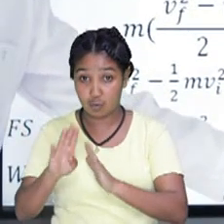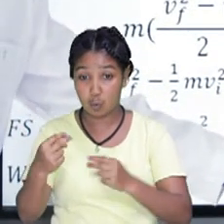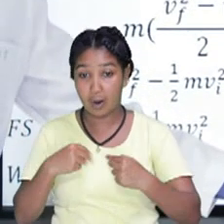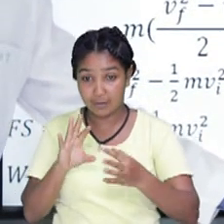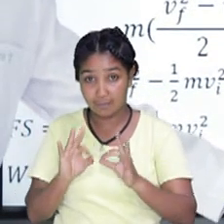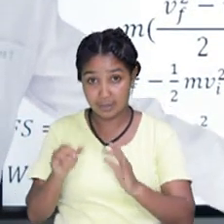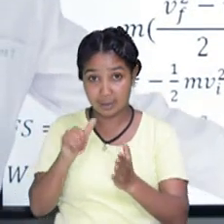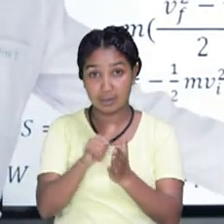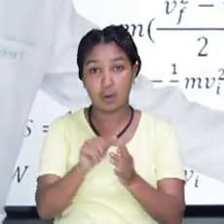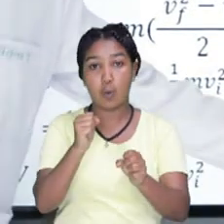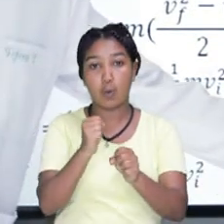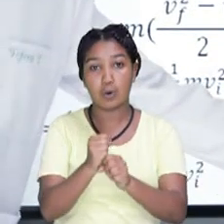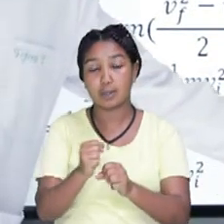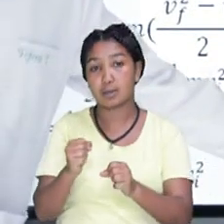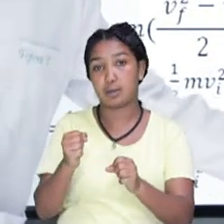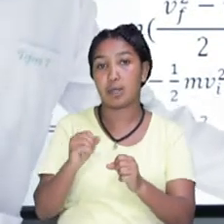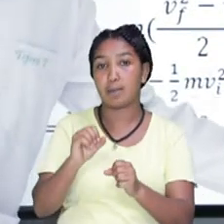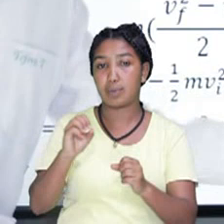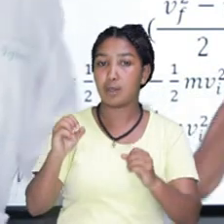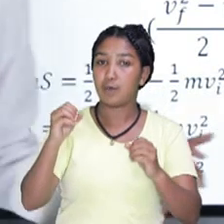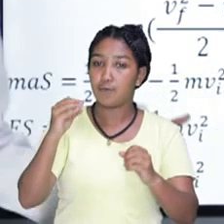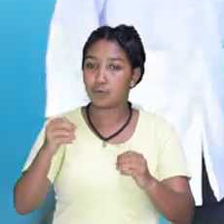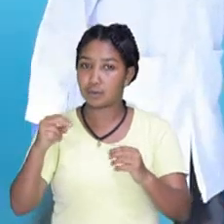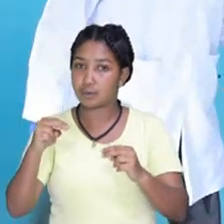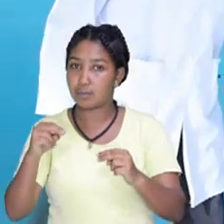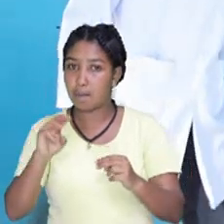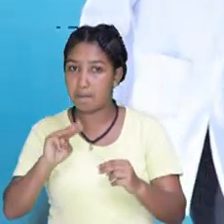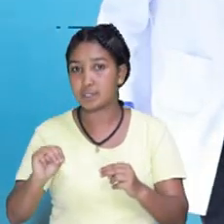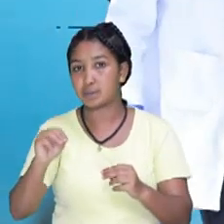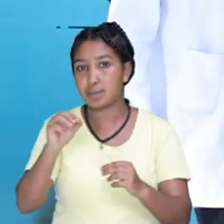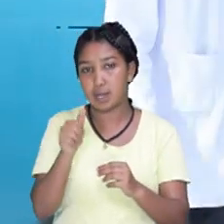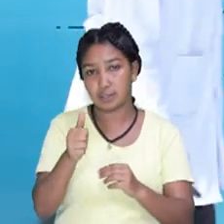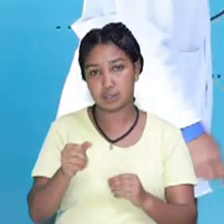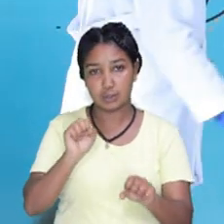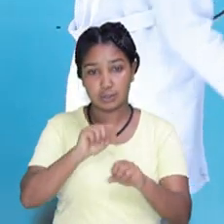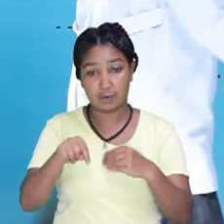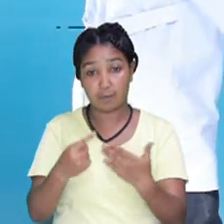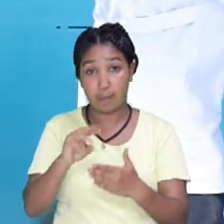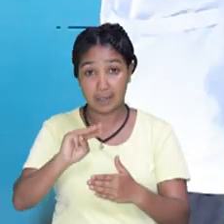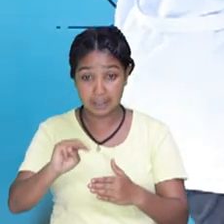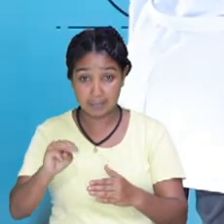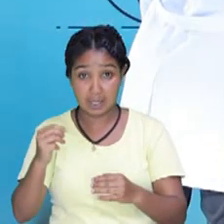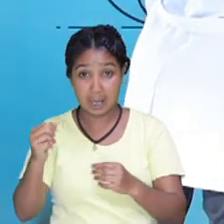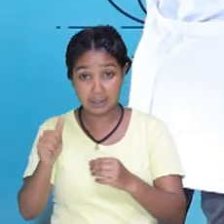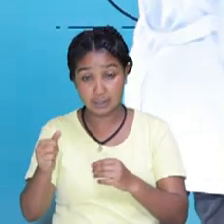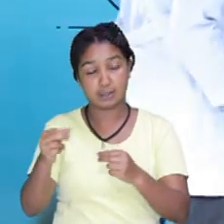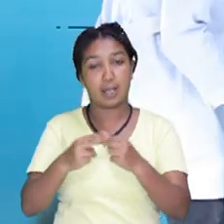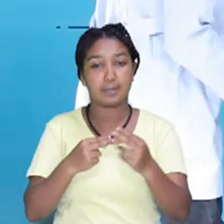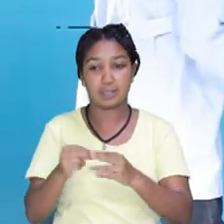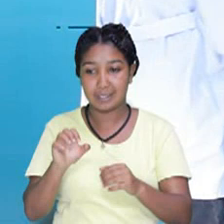have defined that work can be, a force is equals to mass times acceleration. Therefore, mass times acceleration